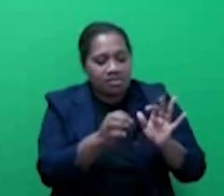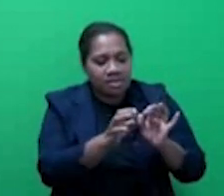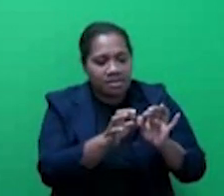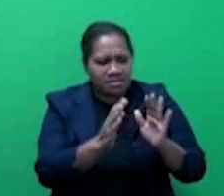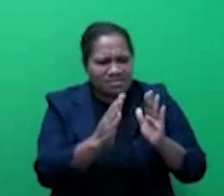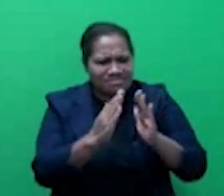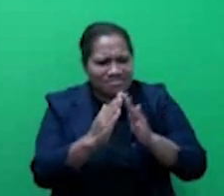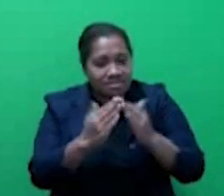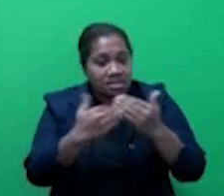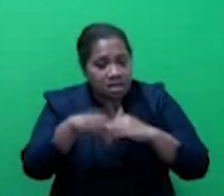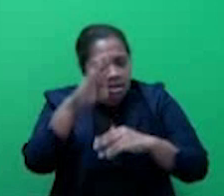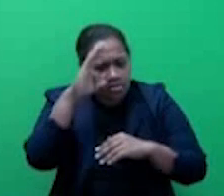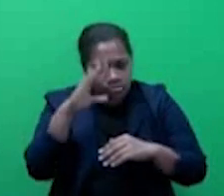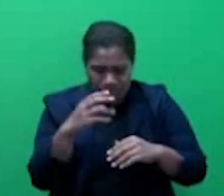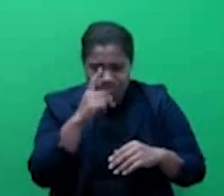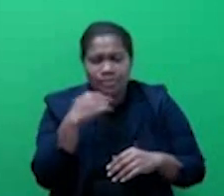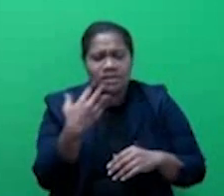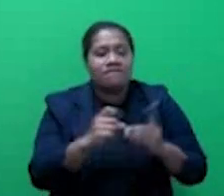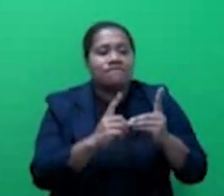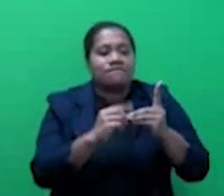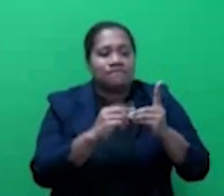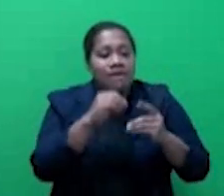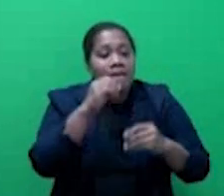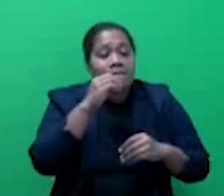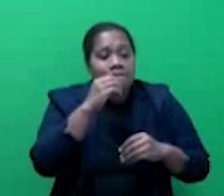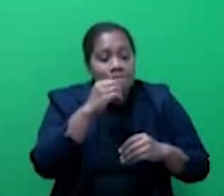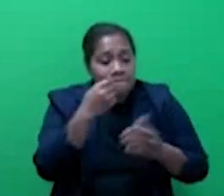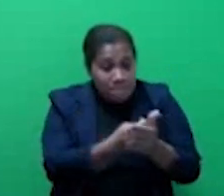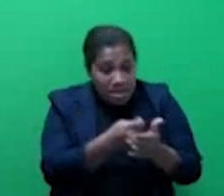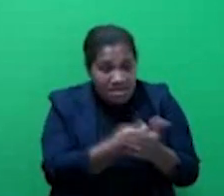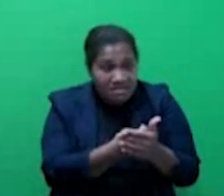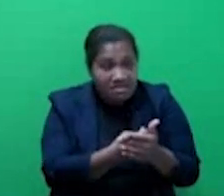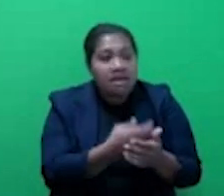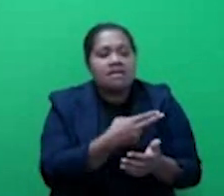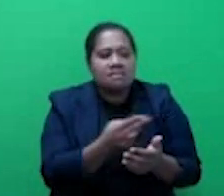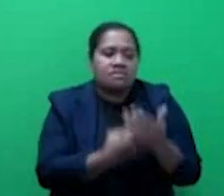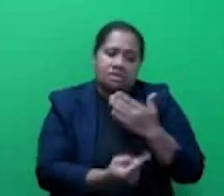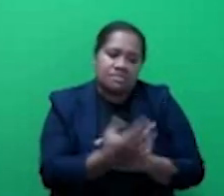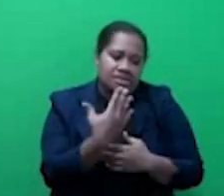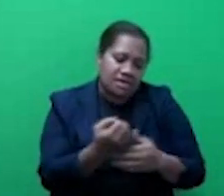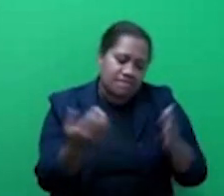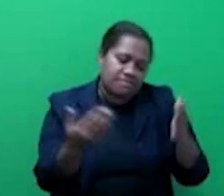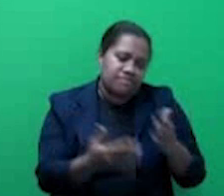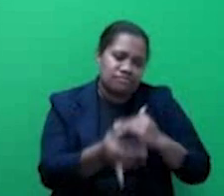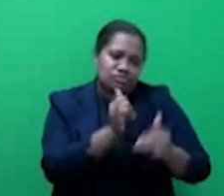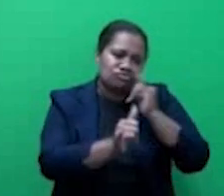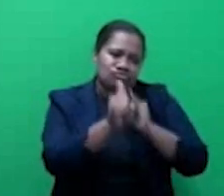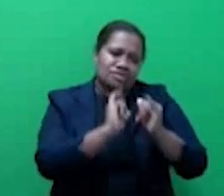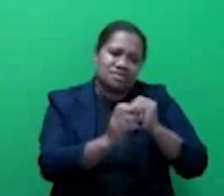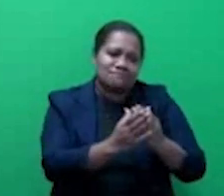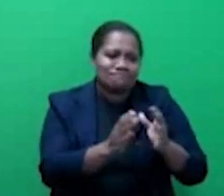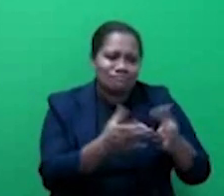country. People have excess money, and then they indulge in drinking parties and so forth.